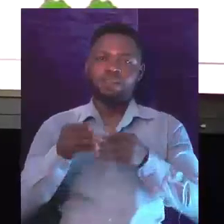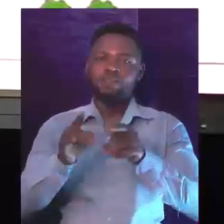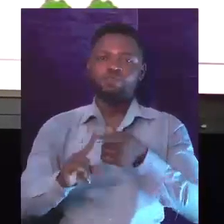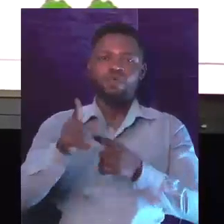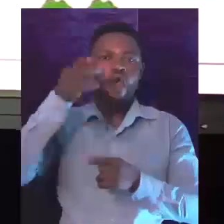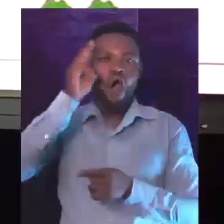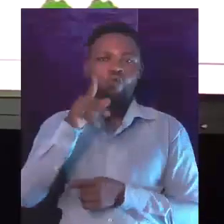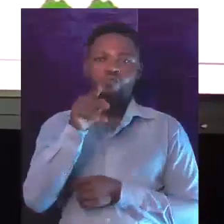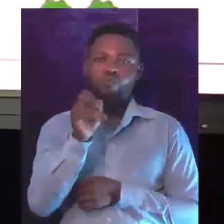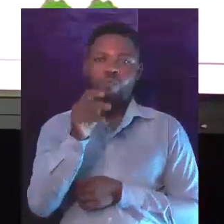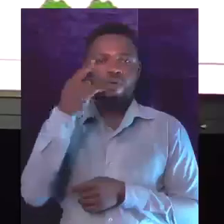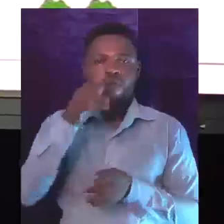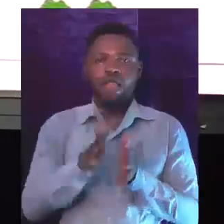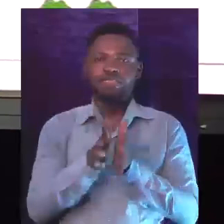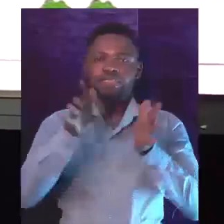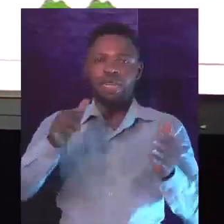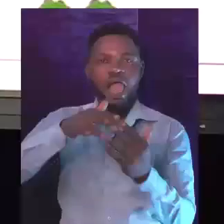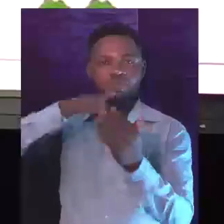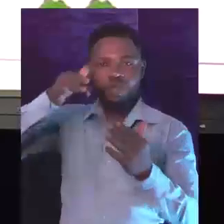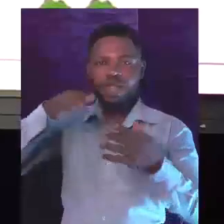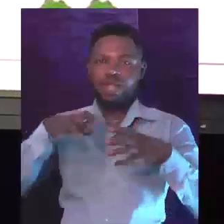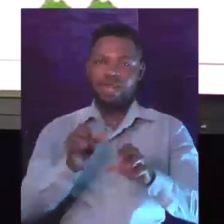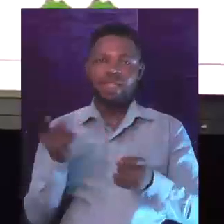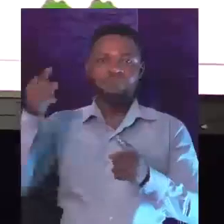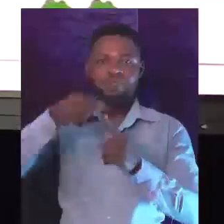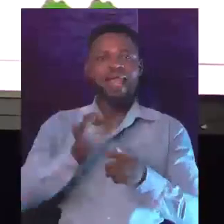hand you over to Uncle Popo for the general studies class.